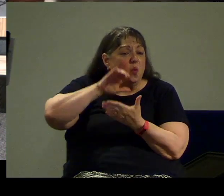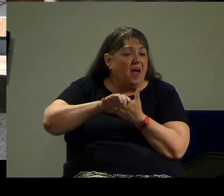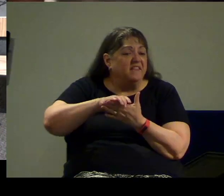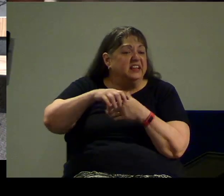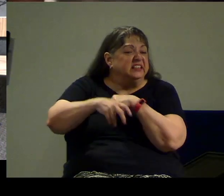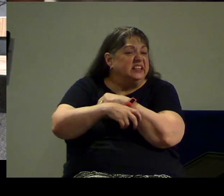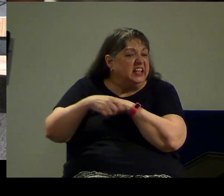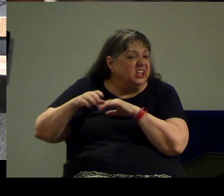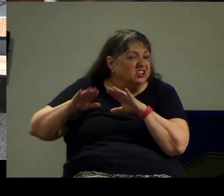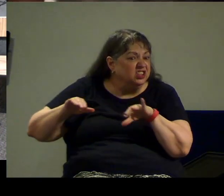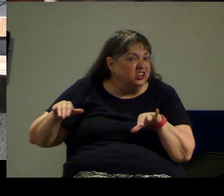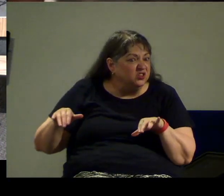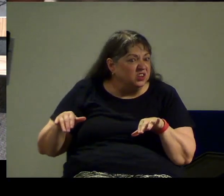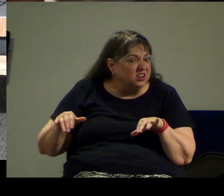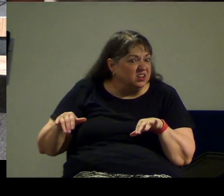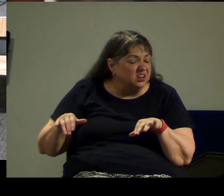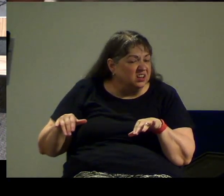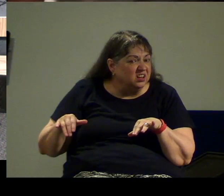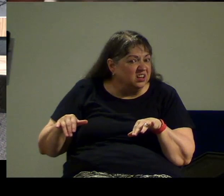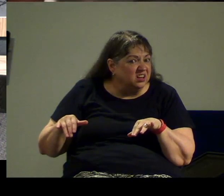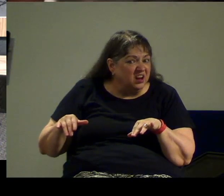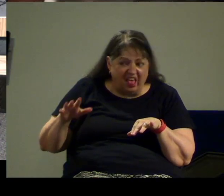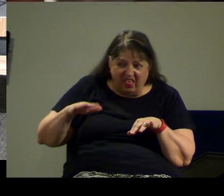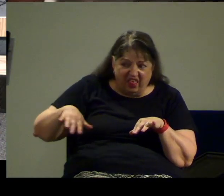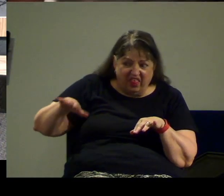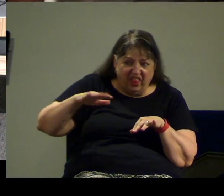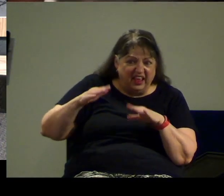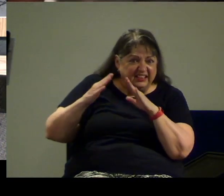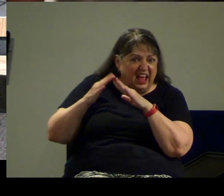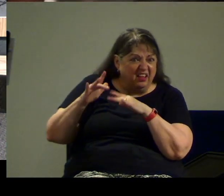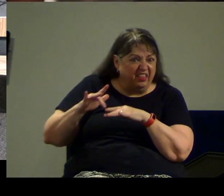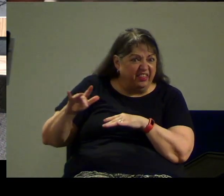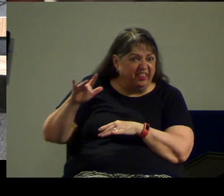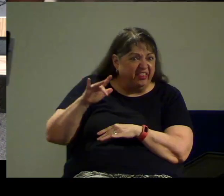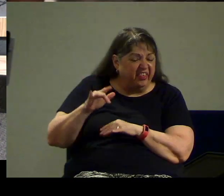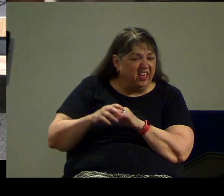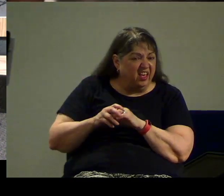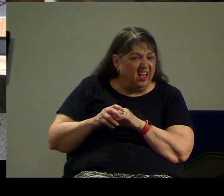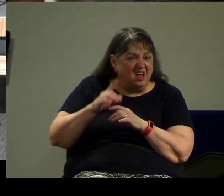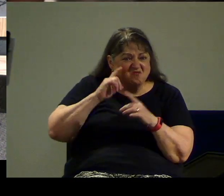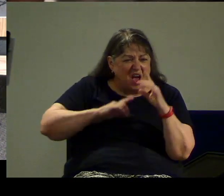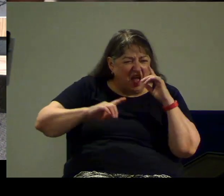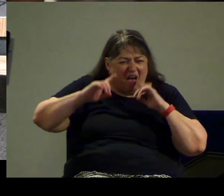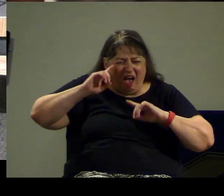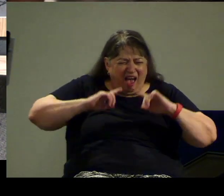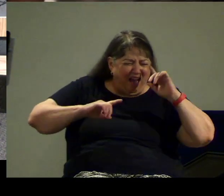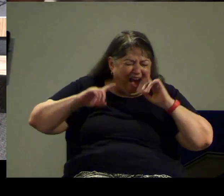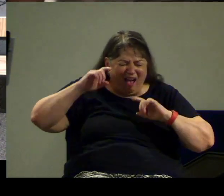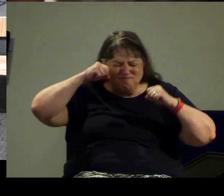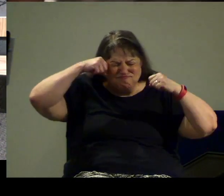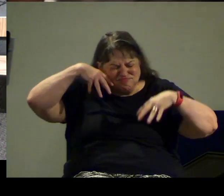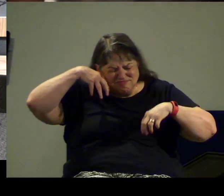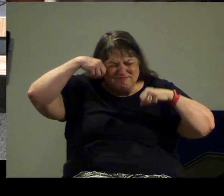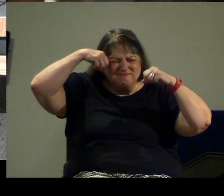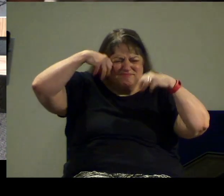captive. And there was nothing there, and they wept. And the Bible says they wept until they couldn't weep no more.